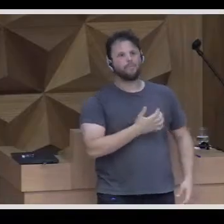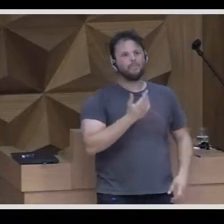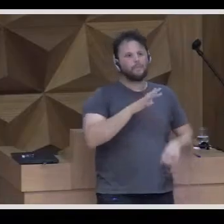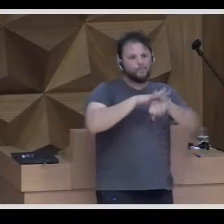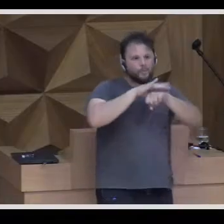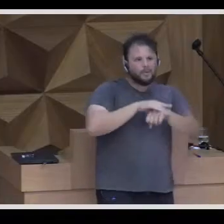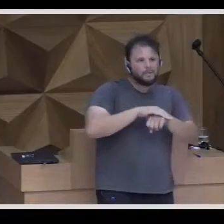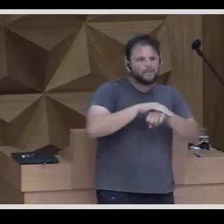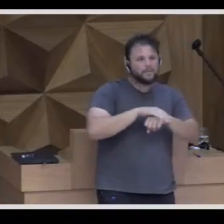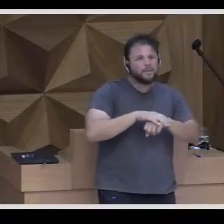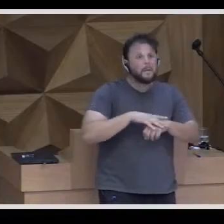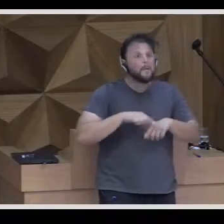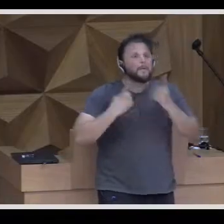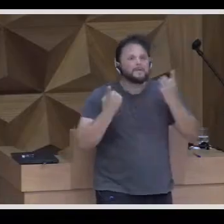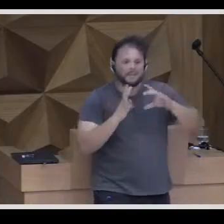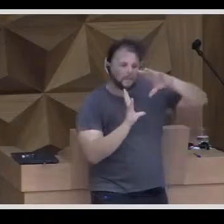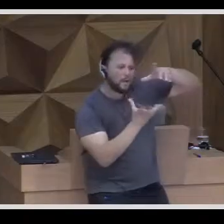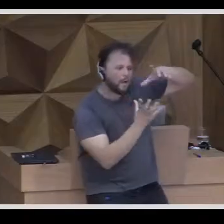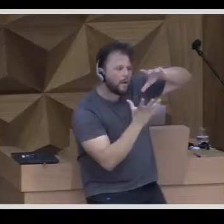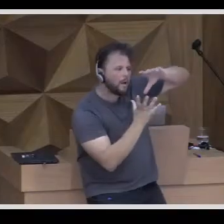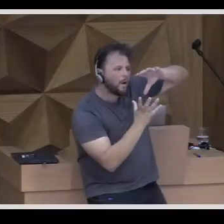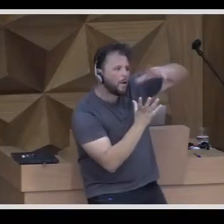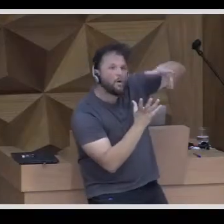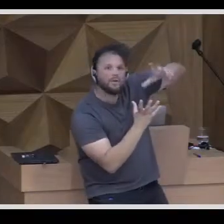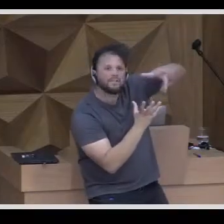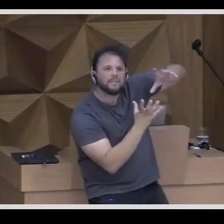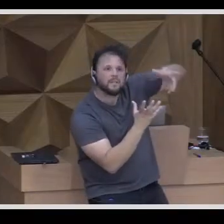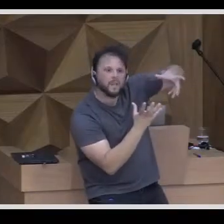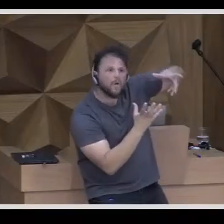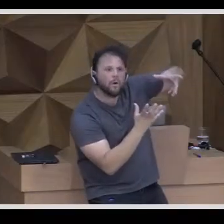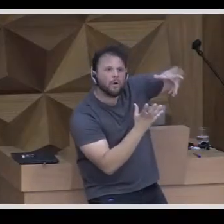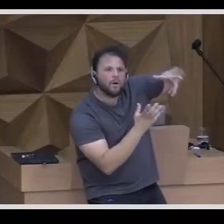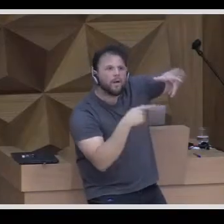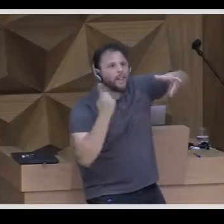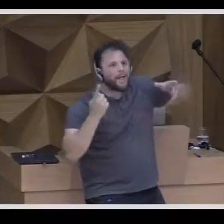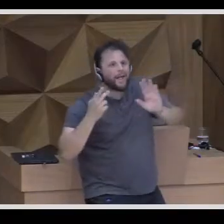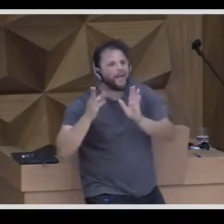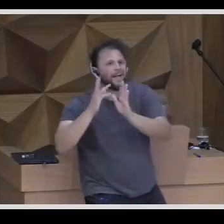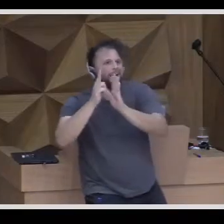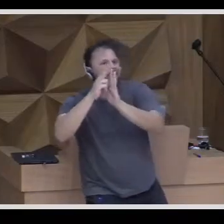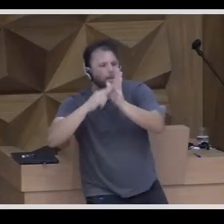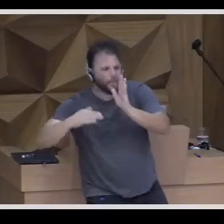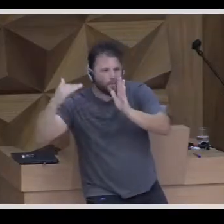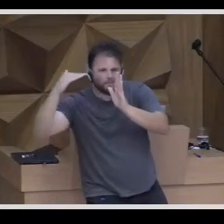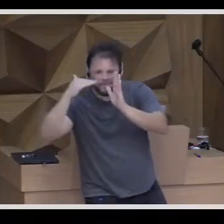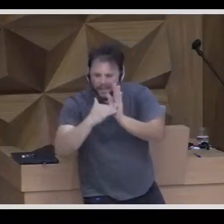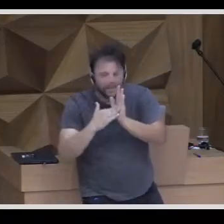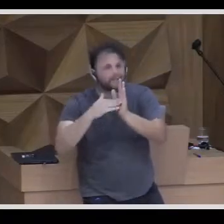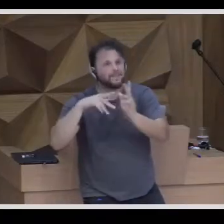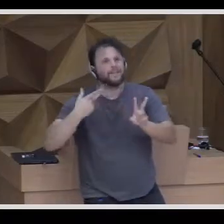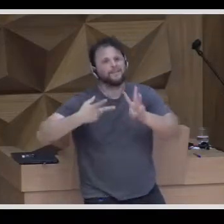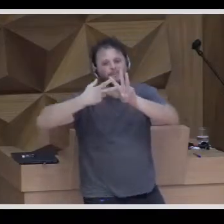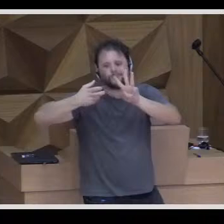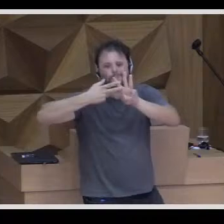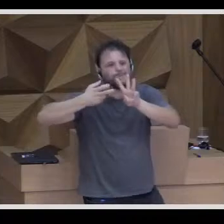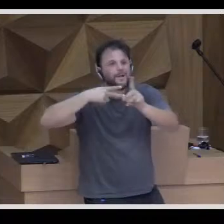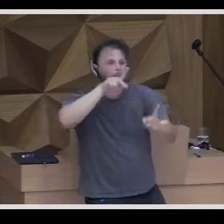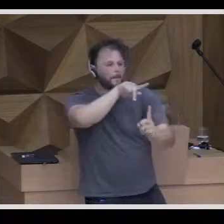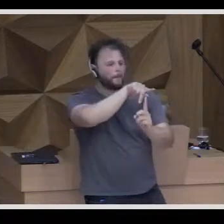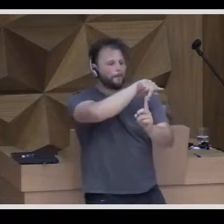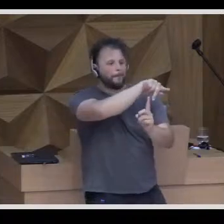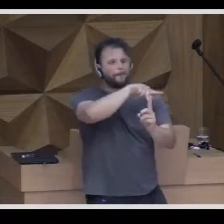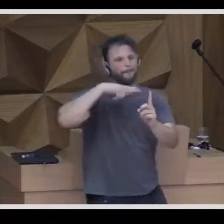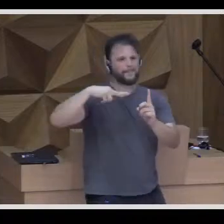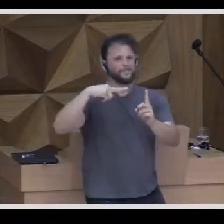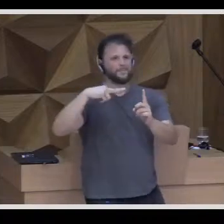that. Those aren't the options or the choices that they have. So they have intergenerational living. They don't expect their